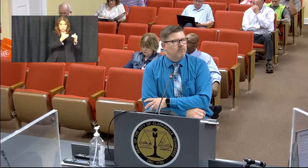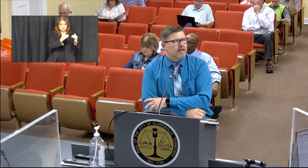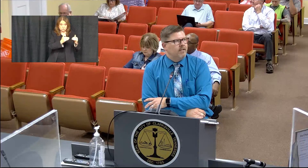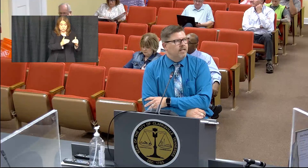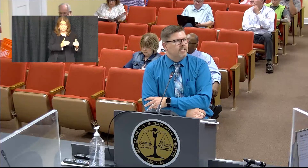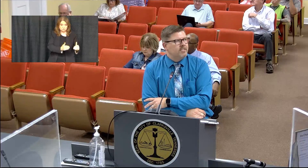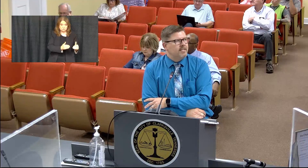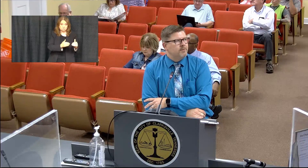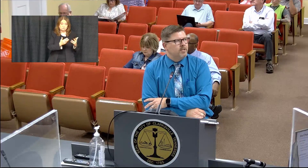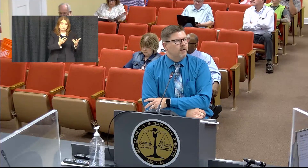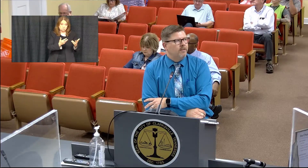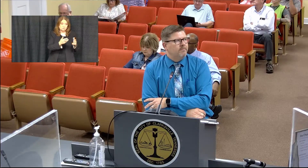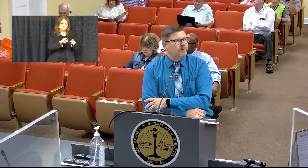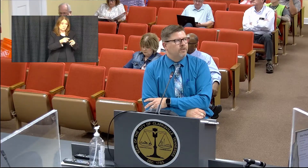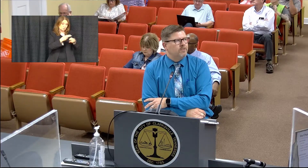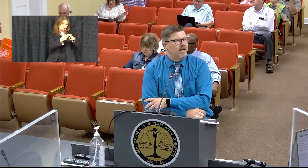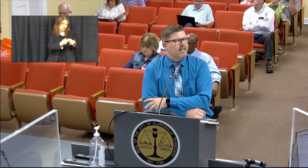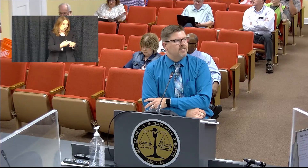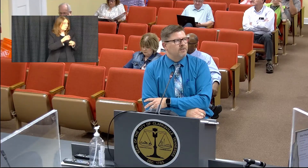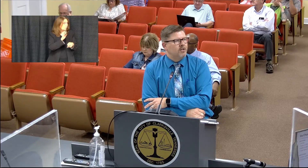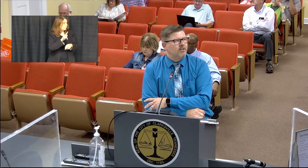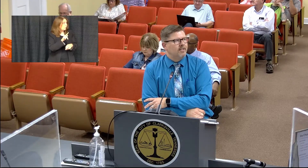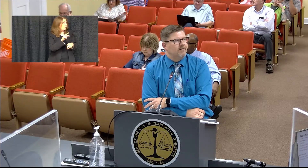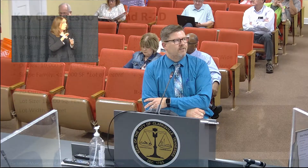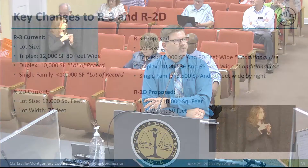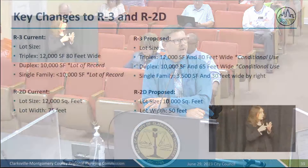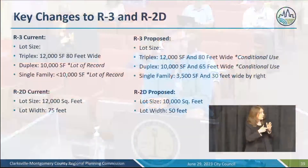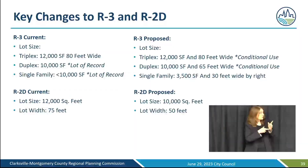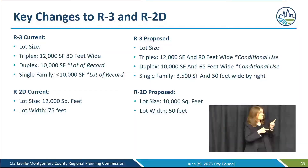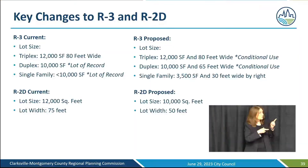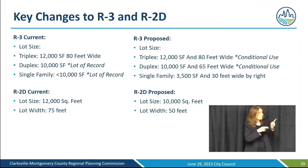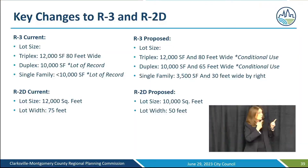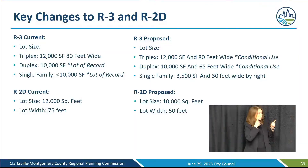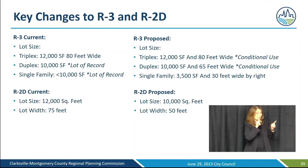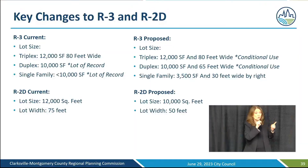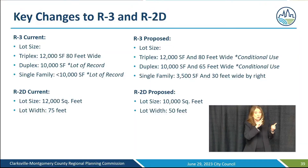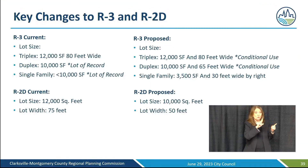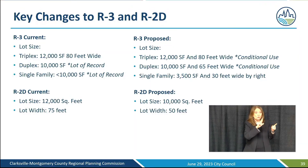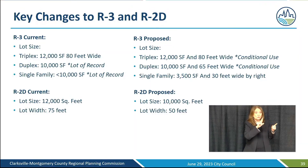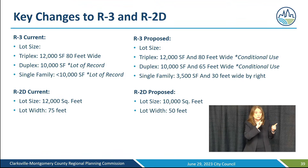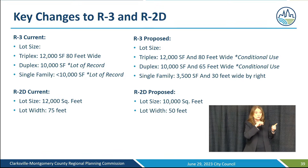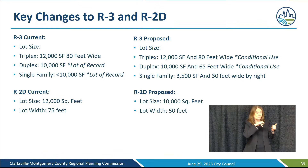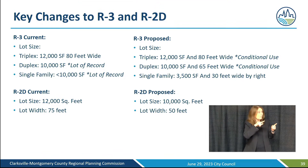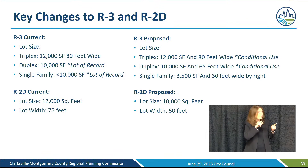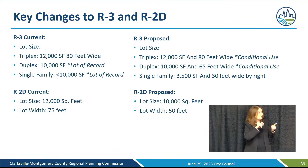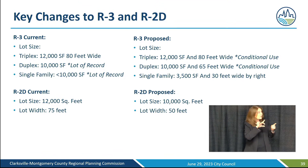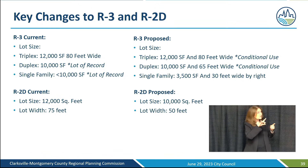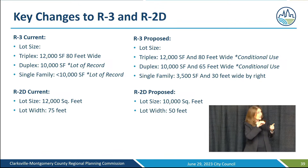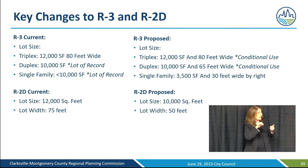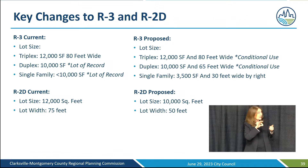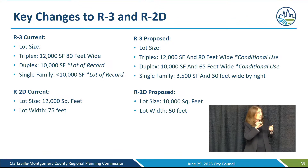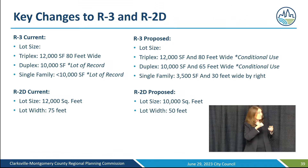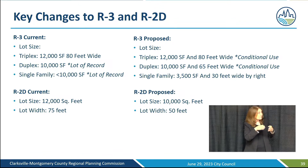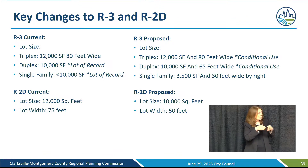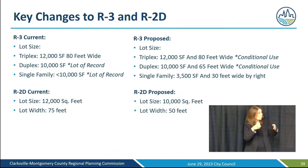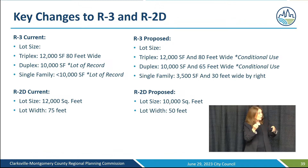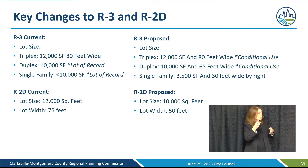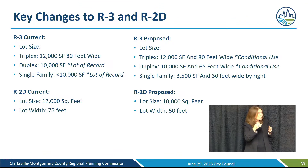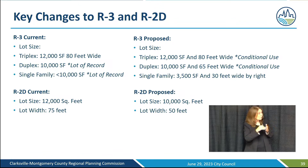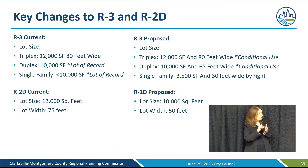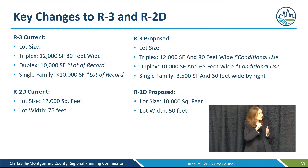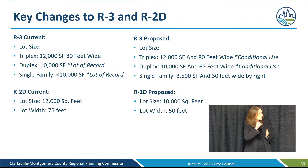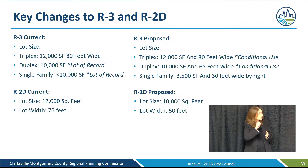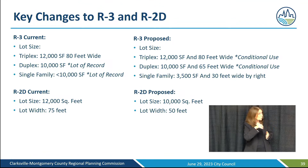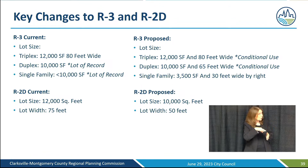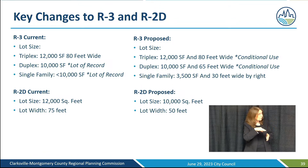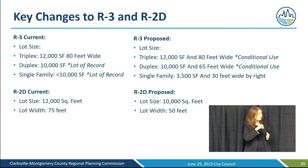bulk regulations, as we call them, for those lots. So currently for a triplex, again, I mentioned 80 feet and 12,000 square feet, 10,000